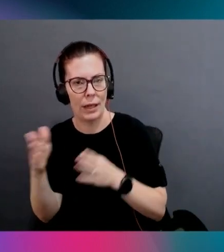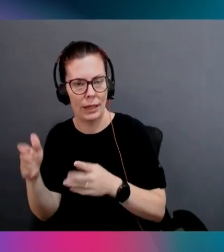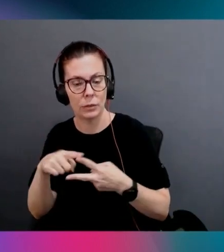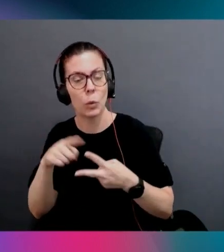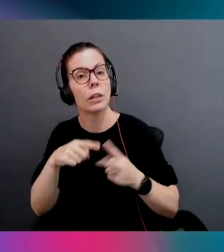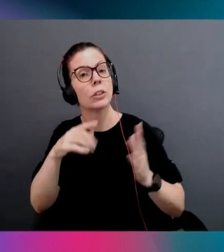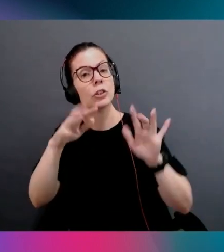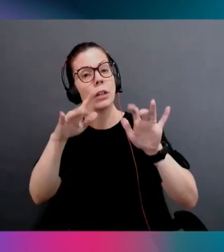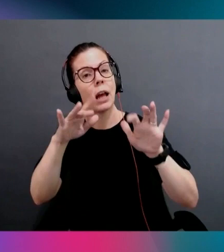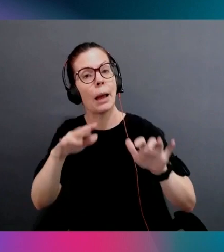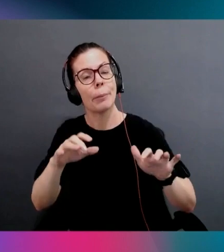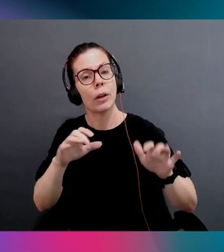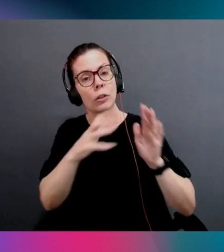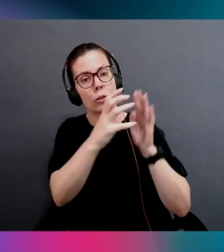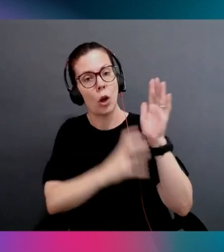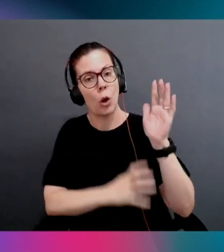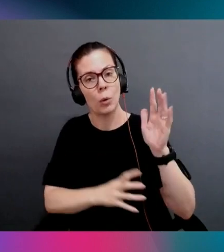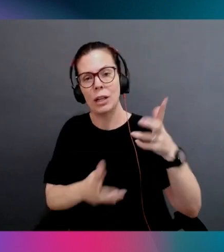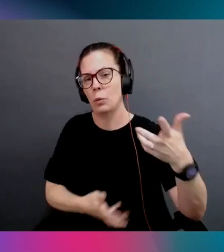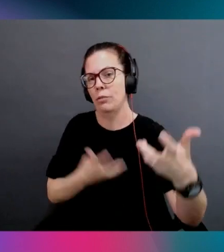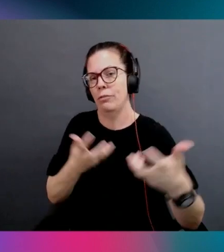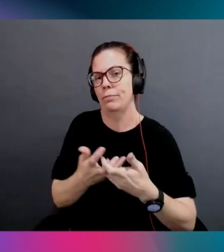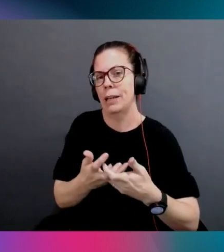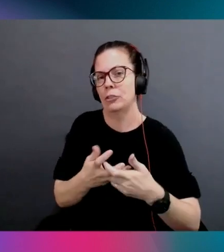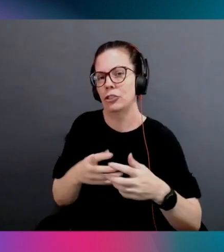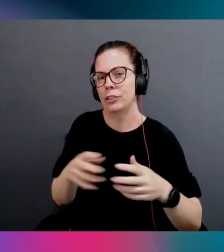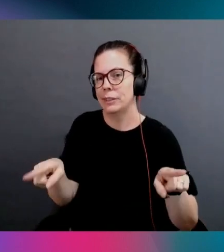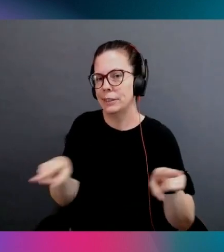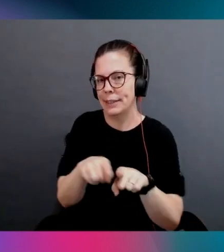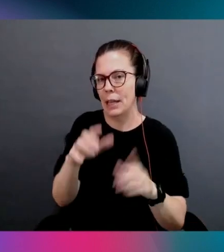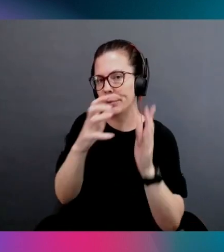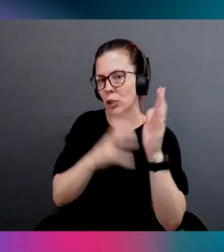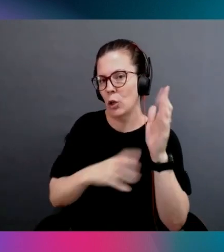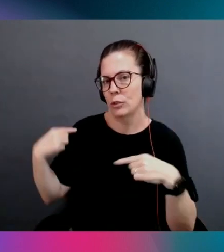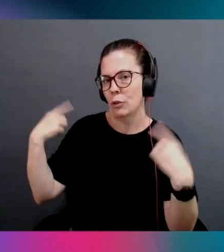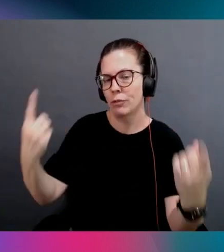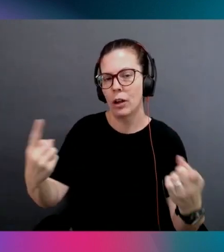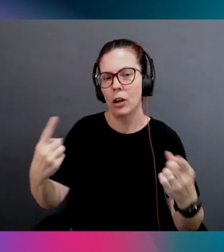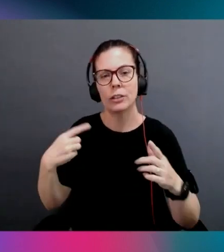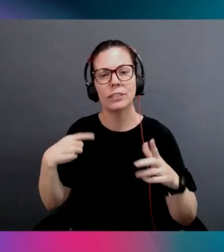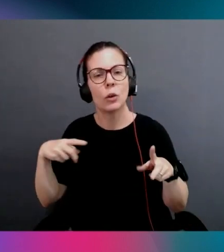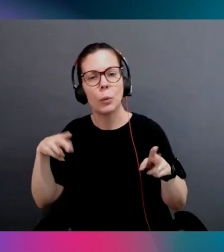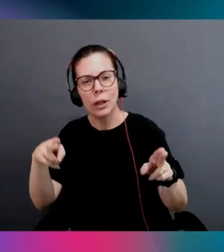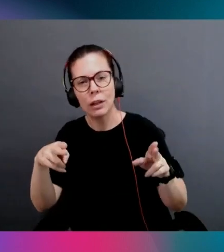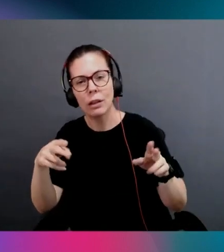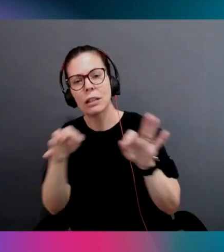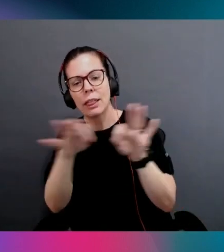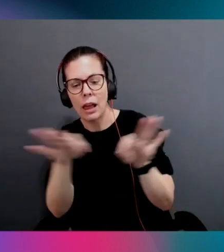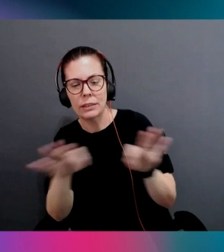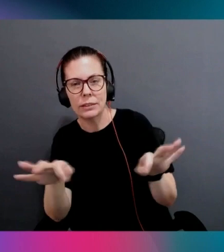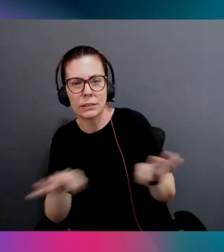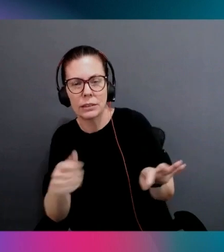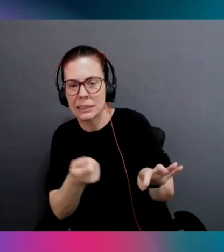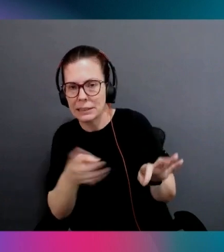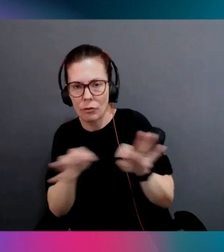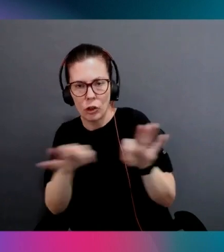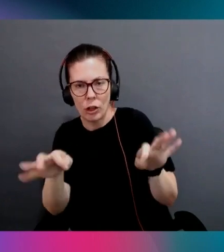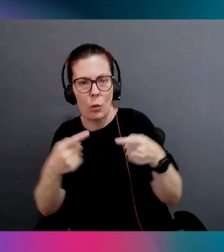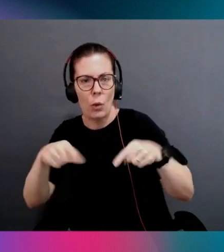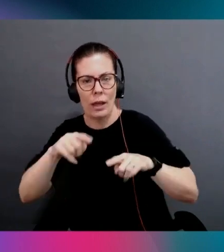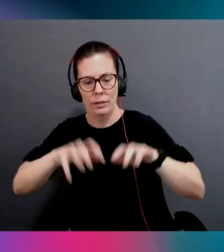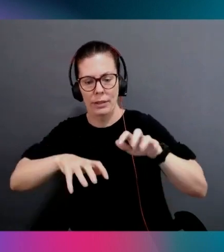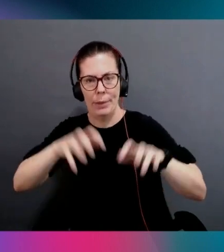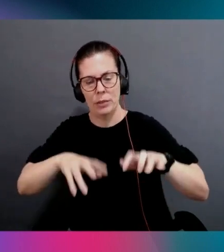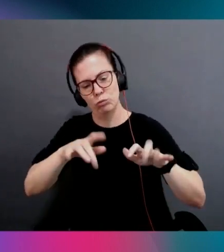the code that you've written so far, and it basically suggests like blurbs or basically several lines of code that as you're typing. The other way is,